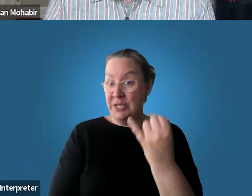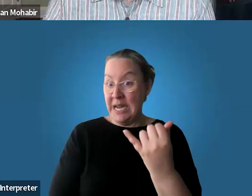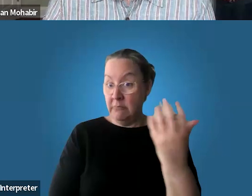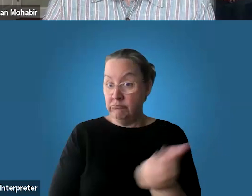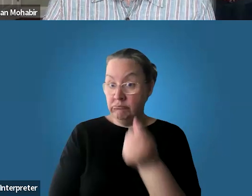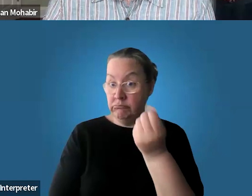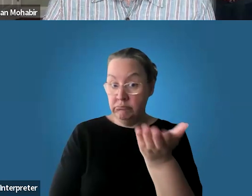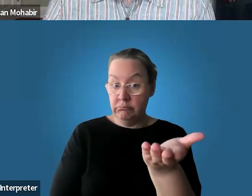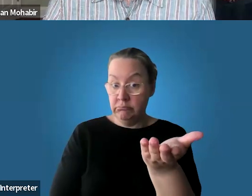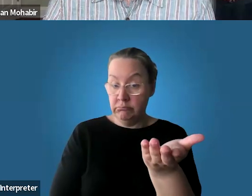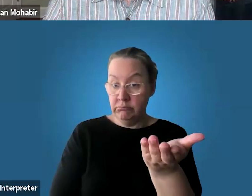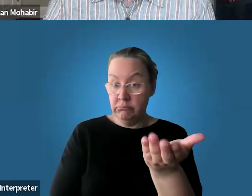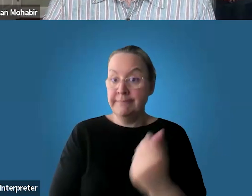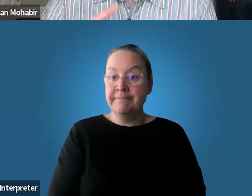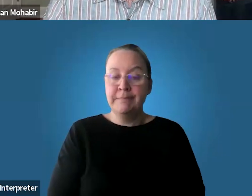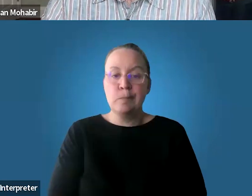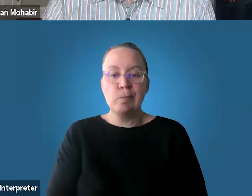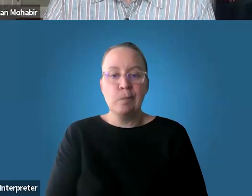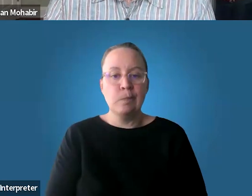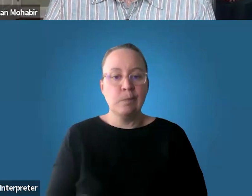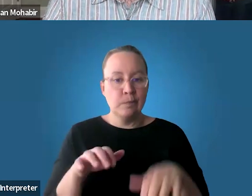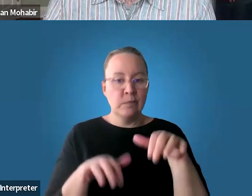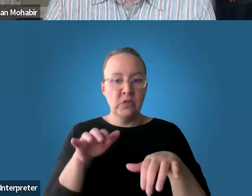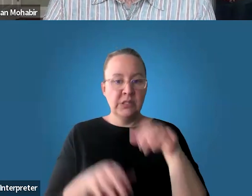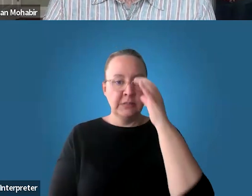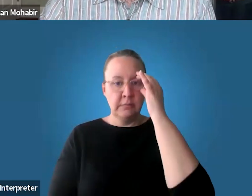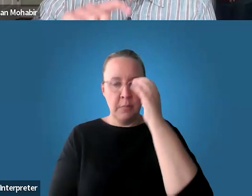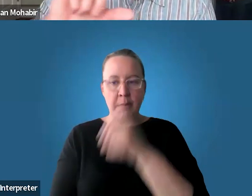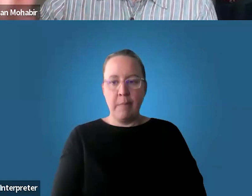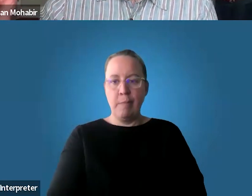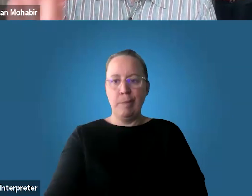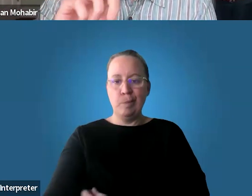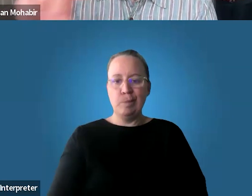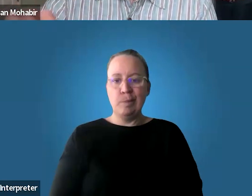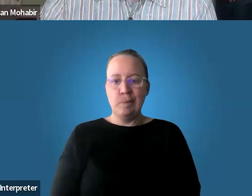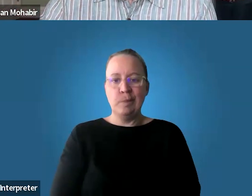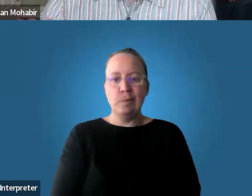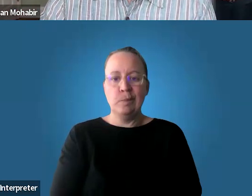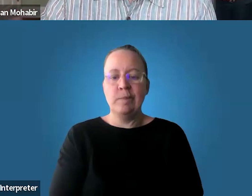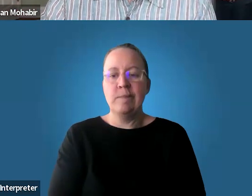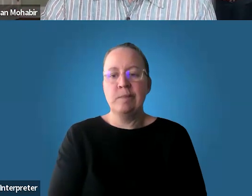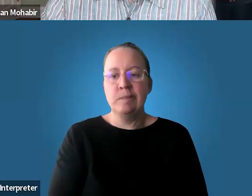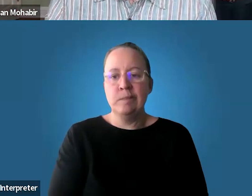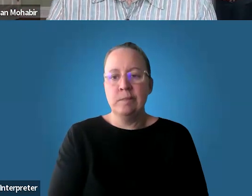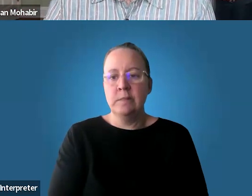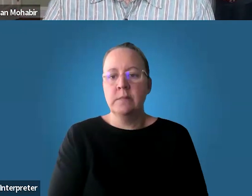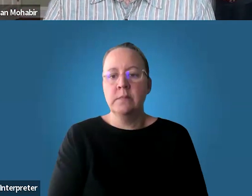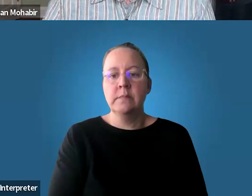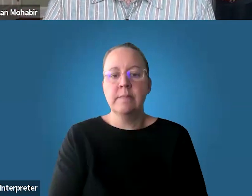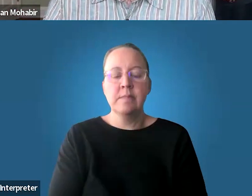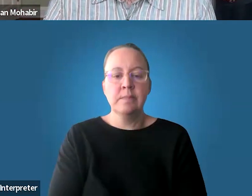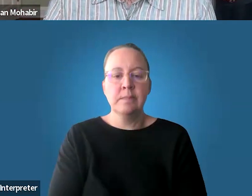now, please put it into the Q&A function in Zoom. I think it's shows up as a box when you hover over the